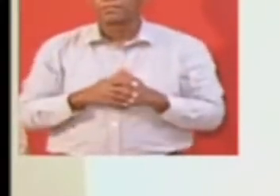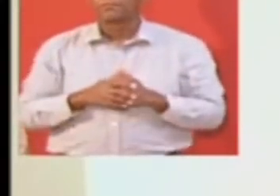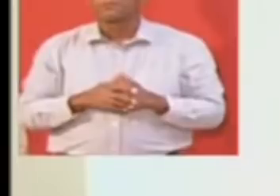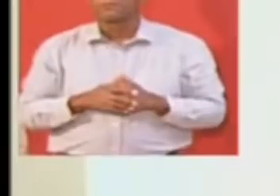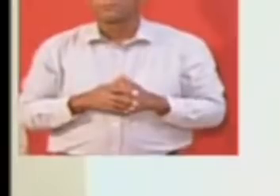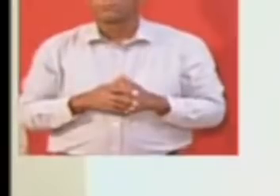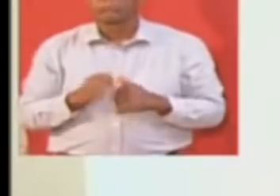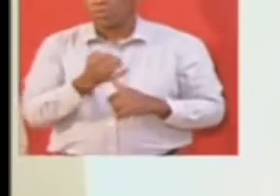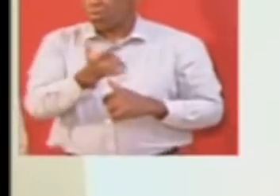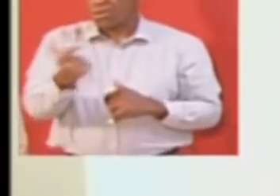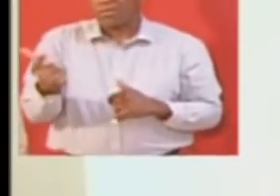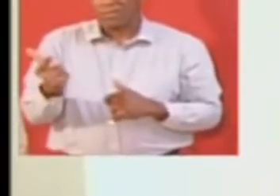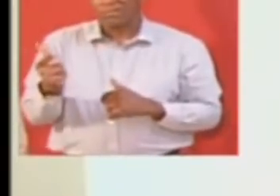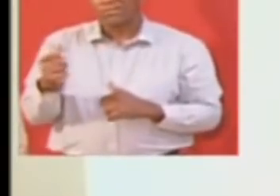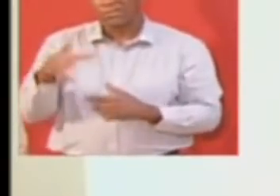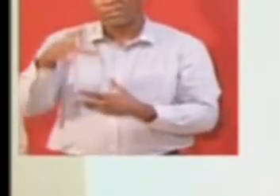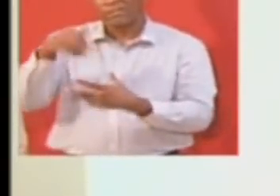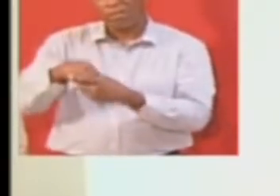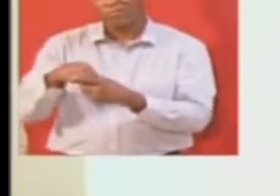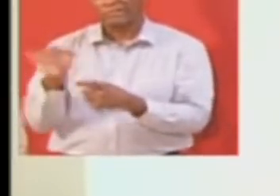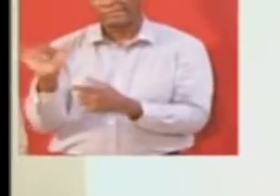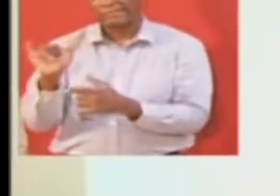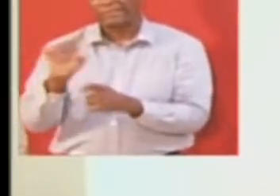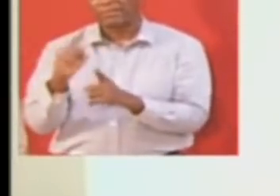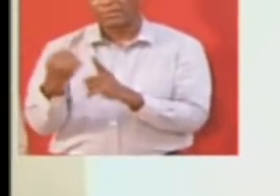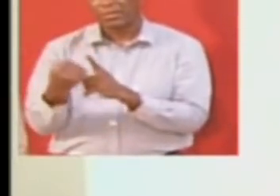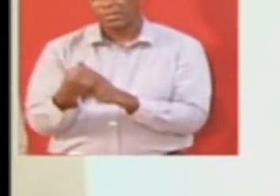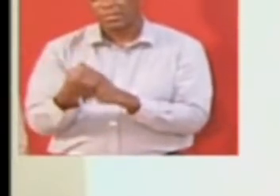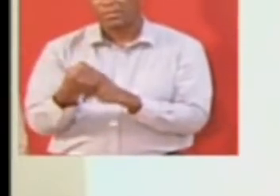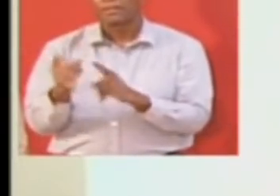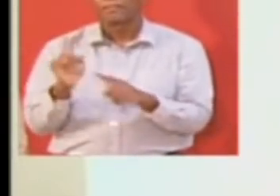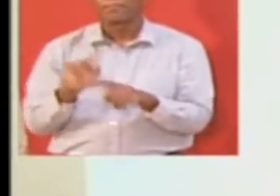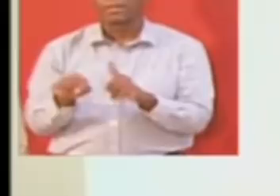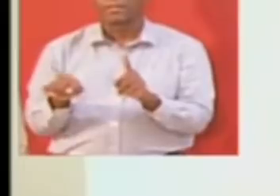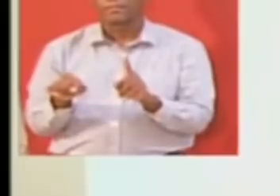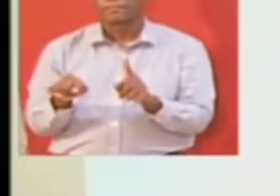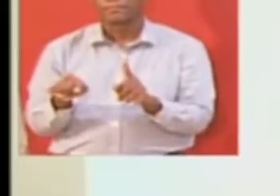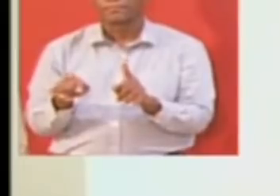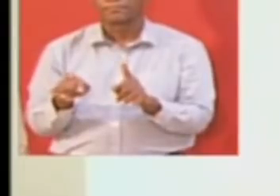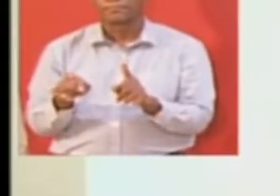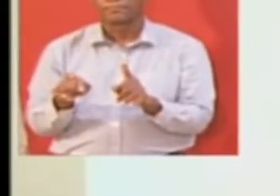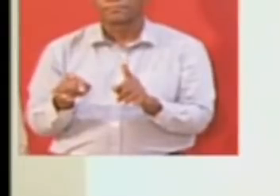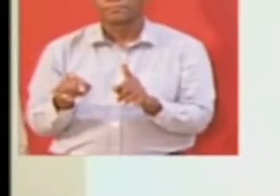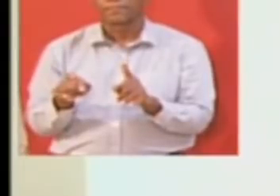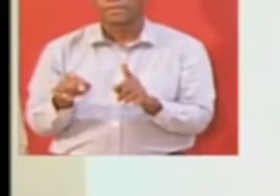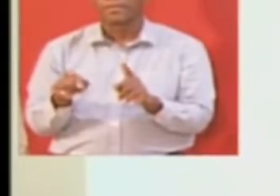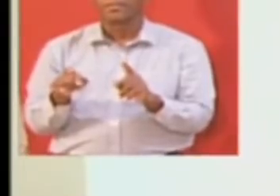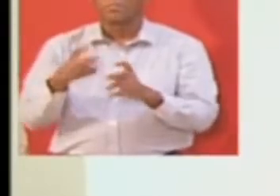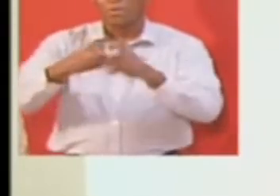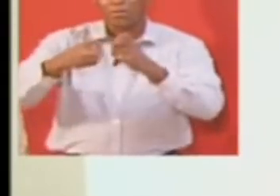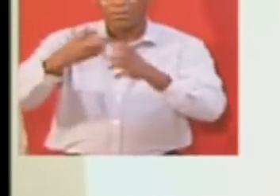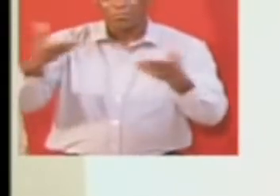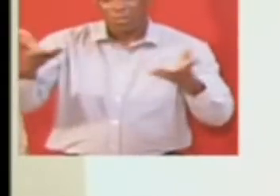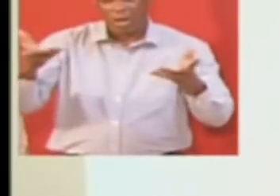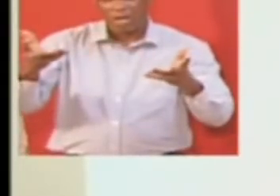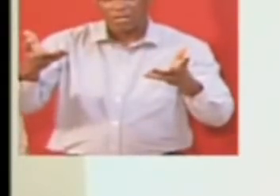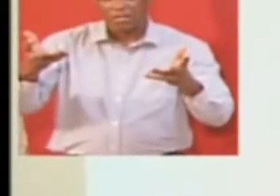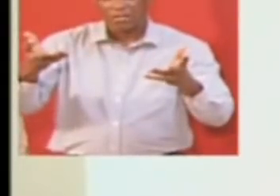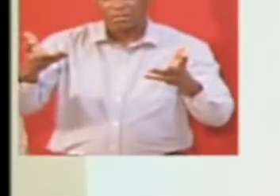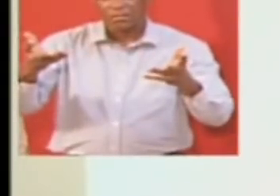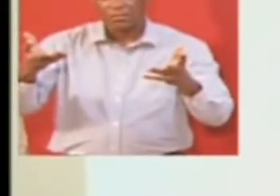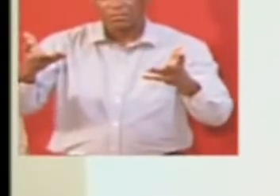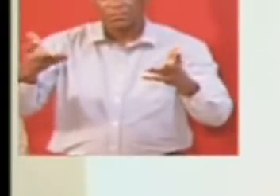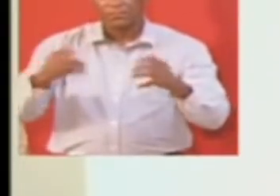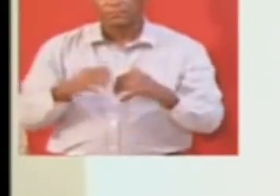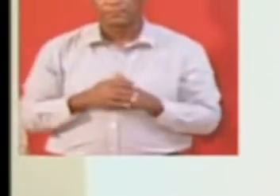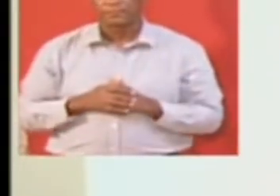the nature of the problem was such that what was holding us back was how do we